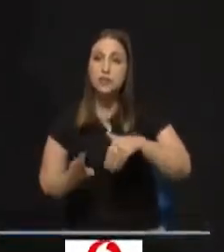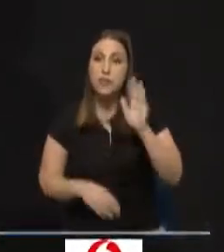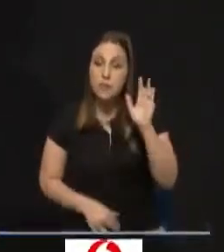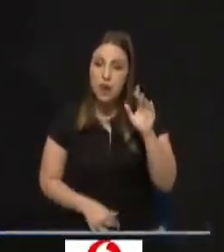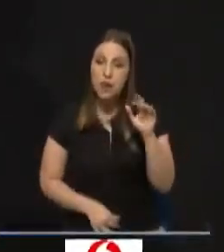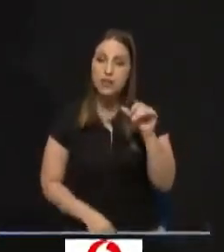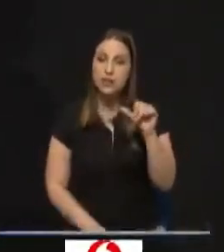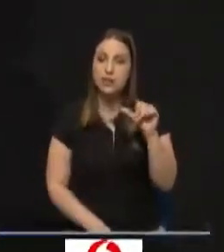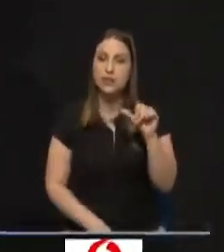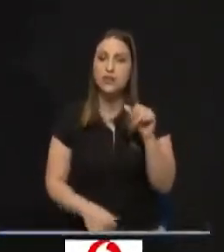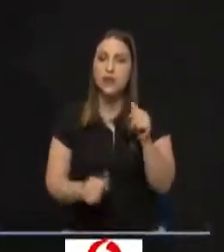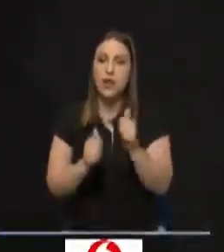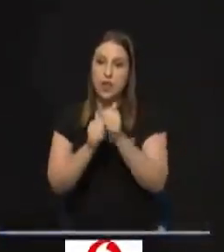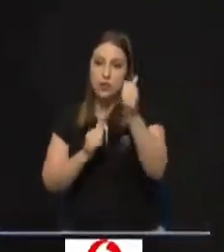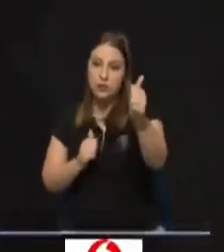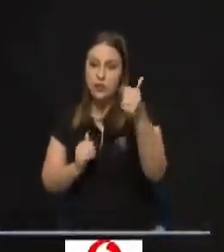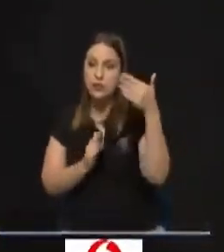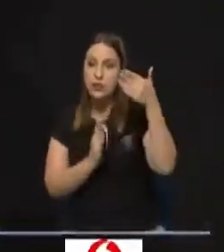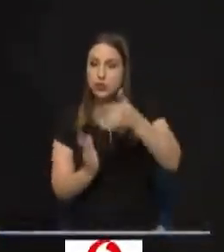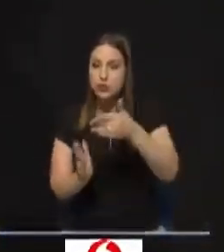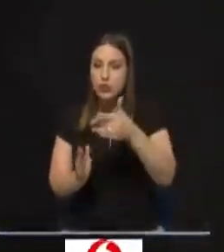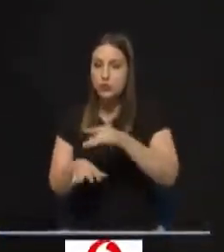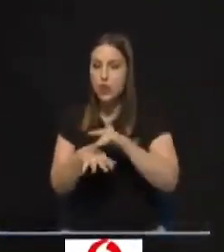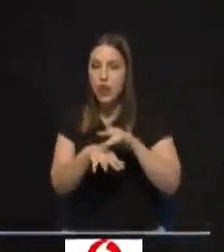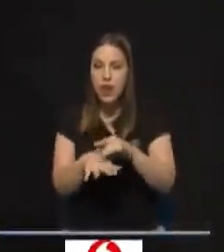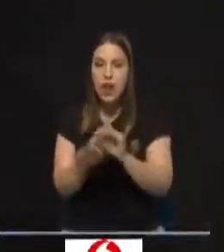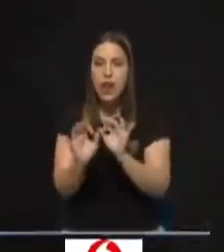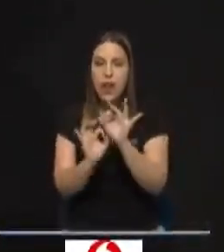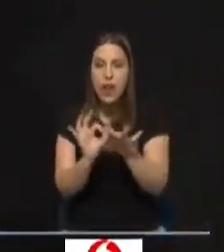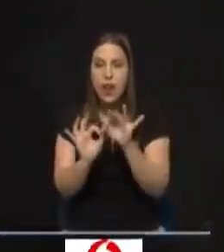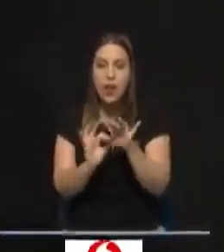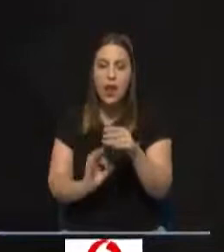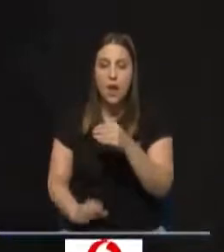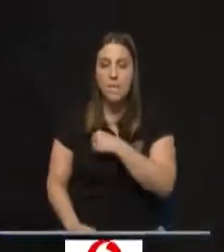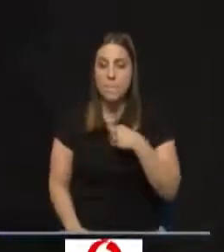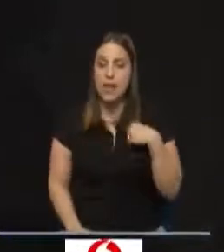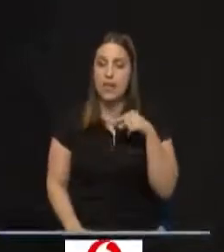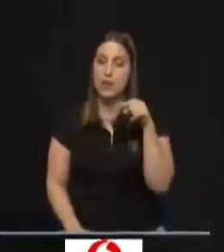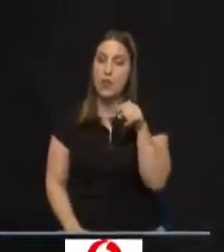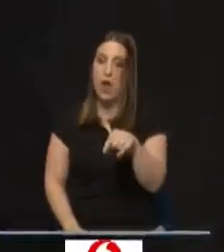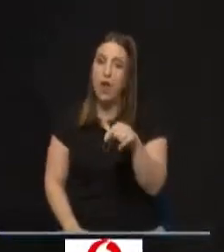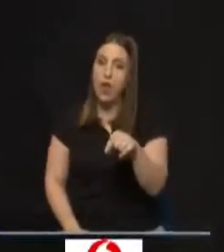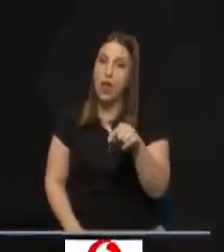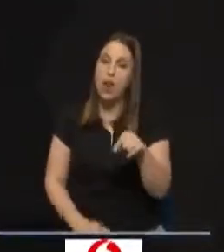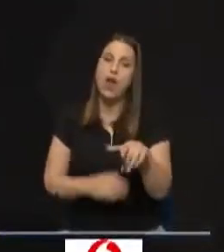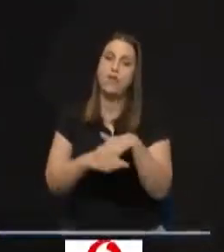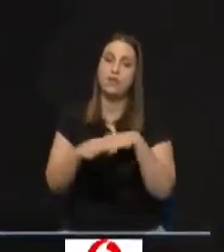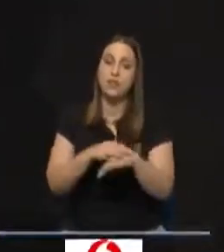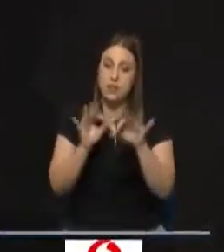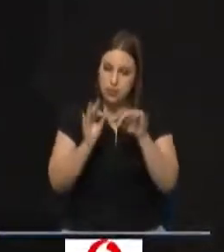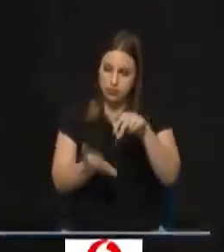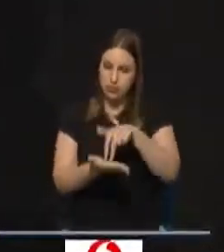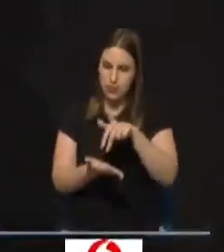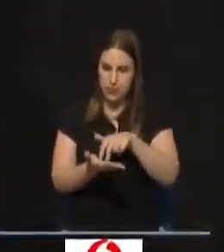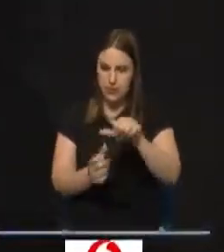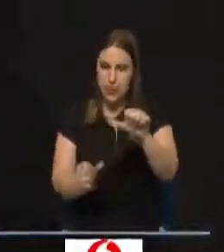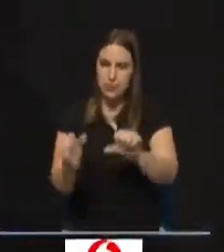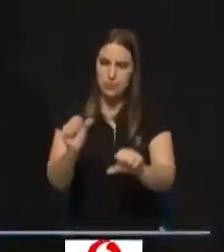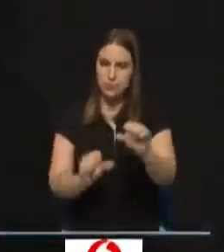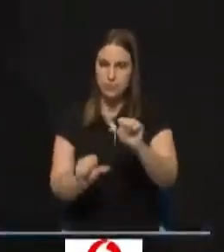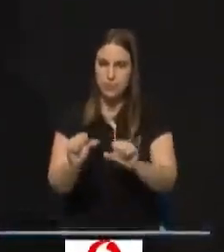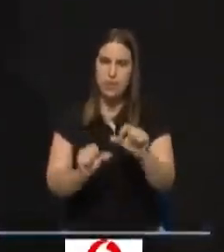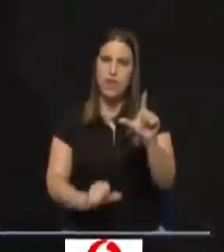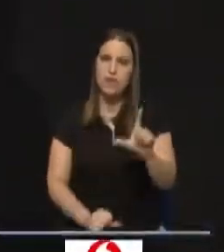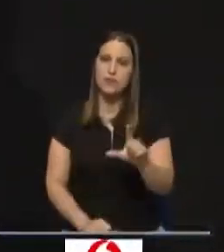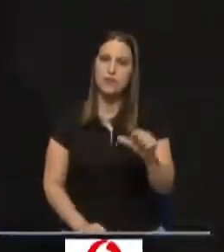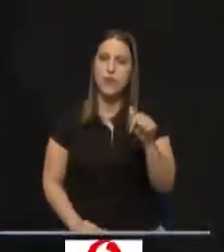most experienced doctor, was remote and guiding the doctor who was physically